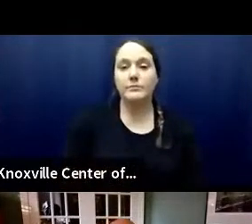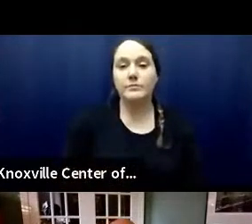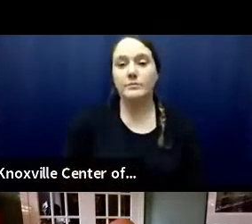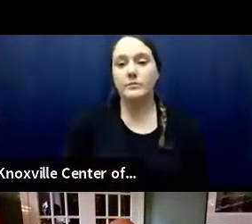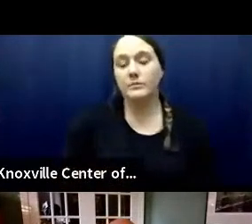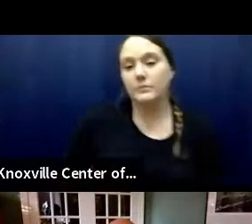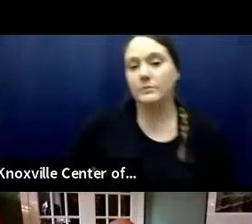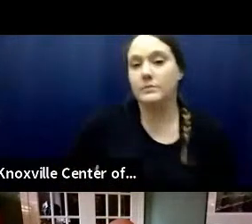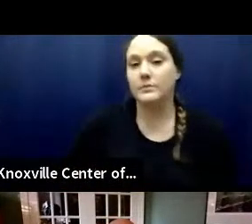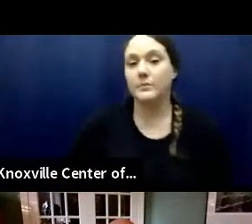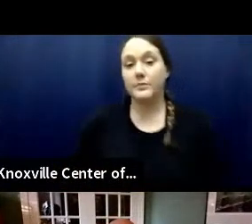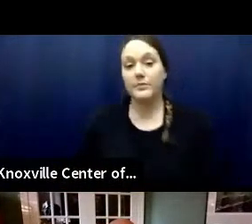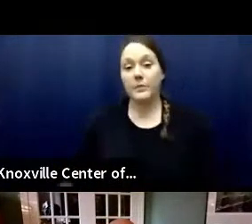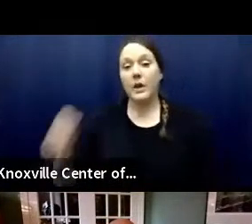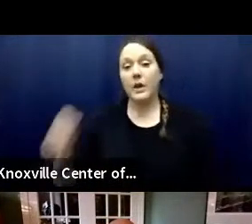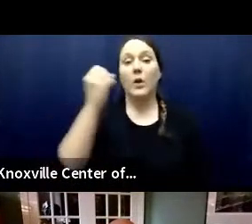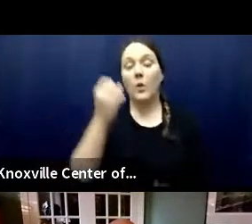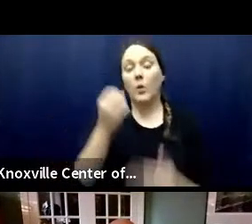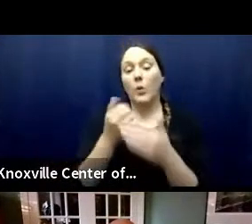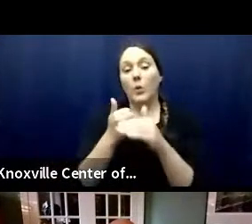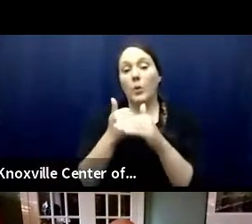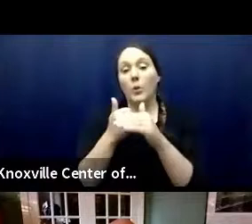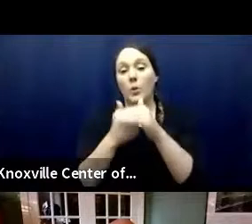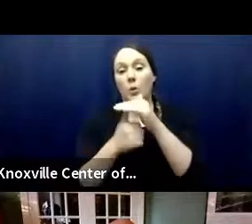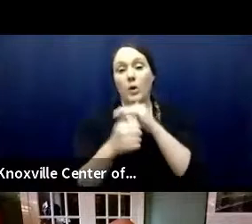Dr. Shamiyeh, so under